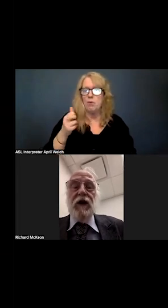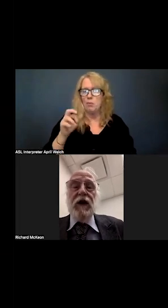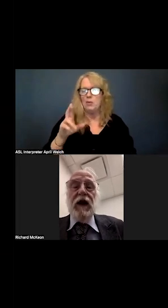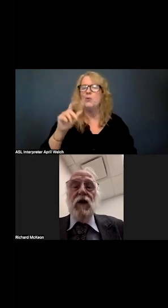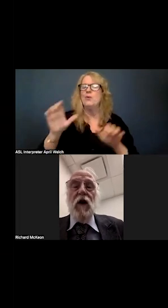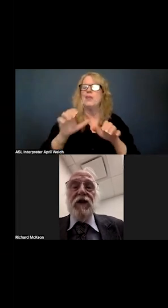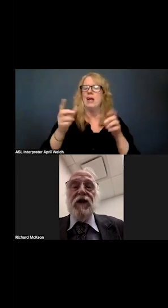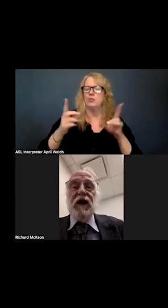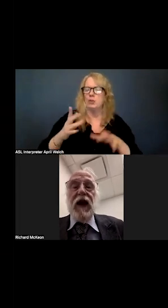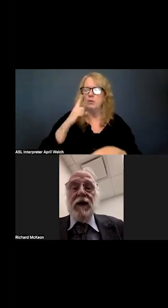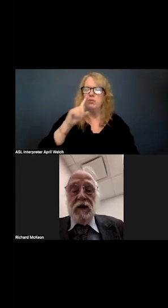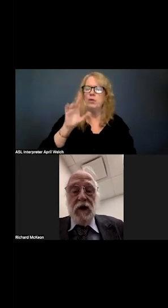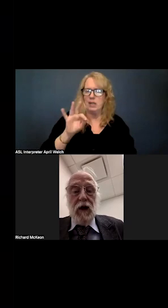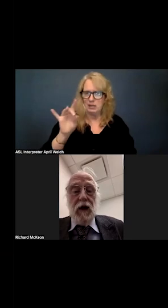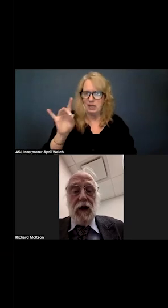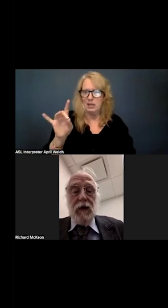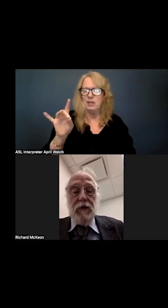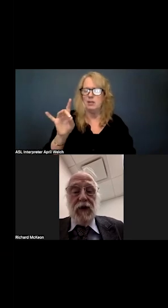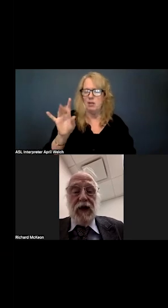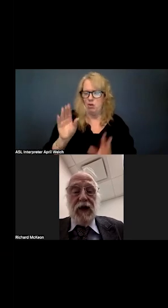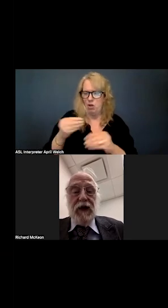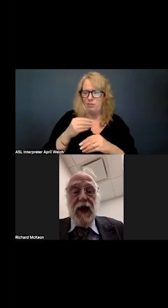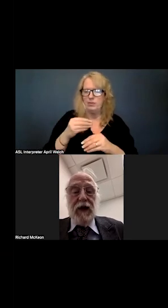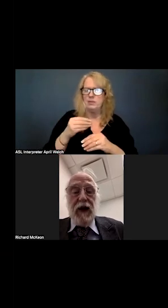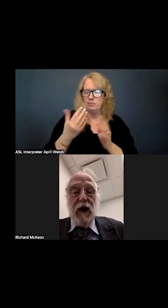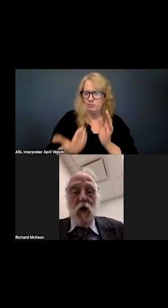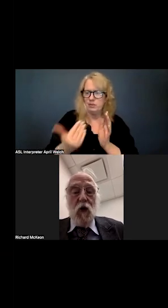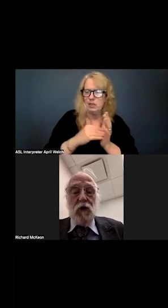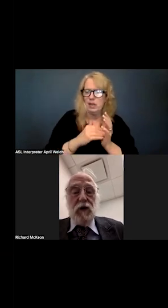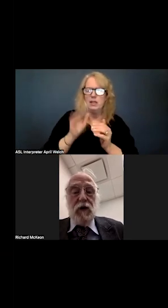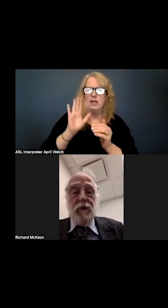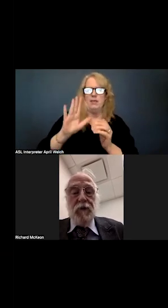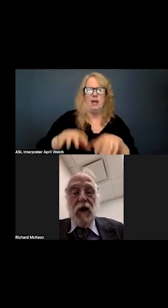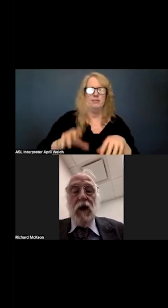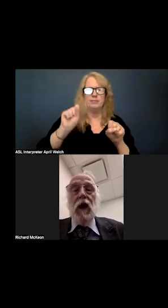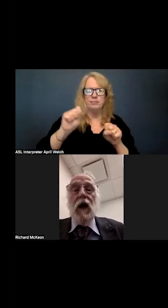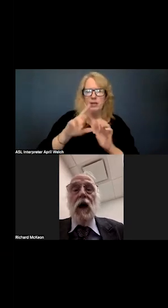for the 988 office, is again in that role.